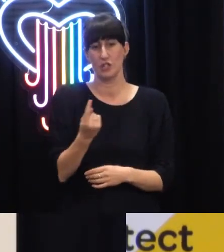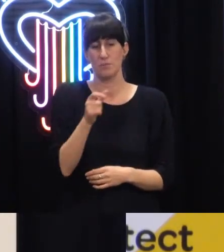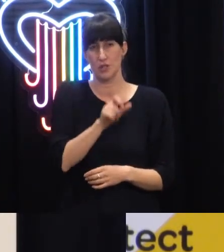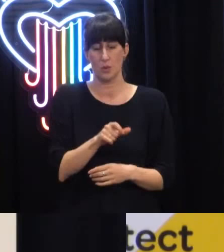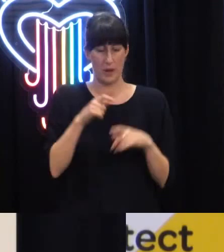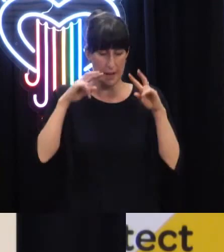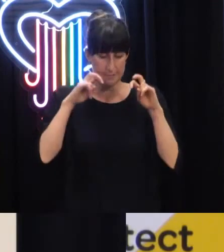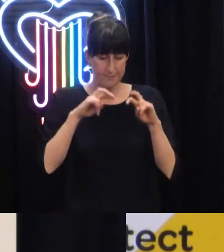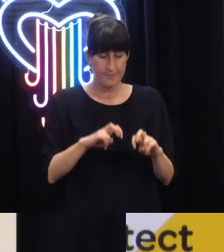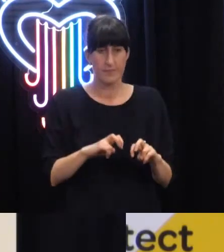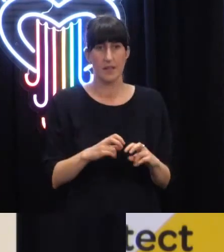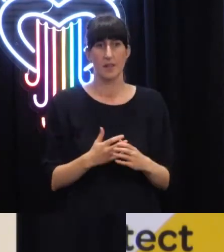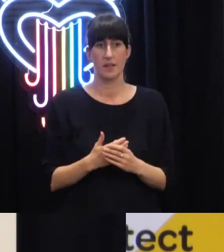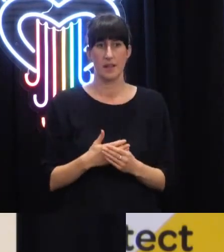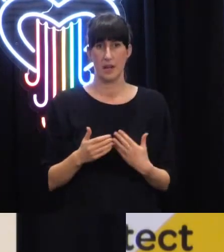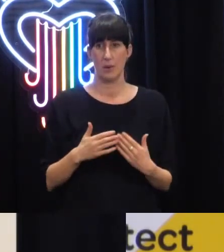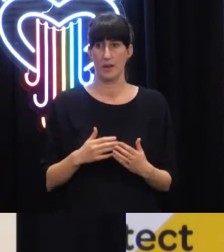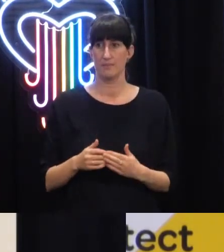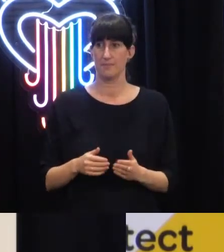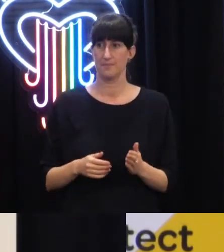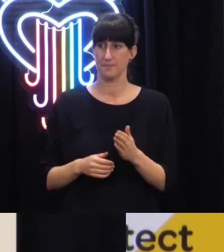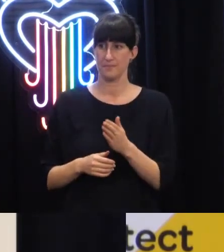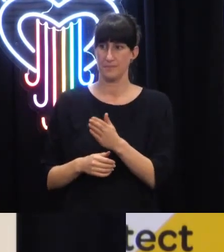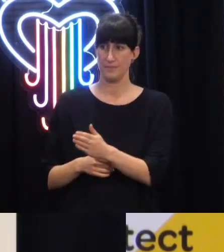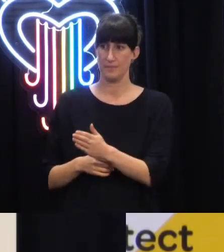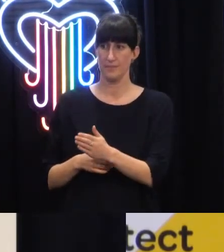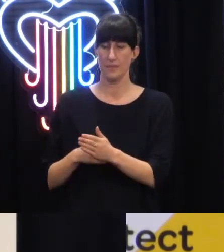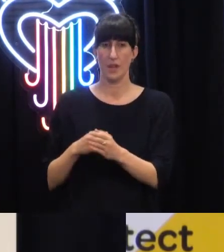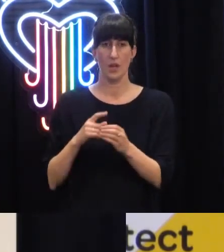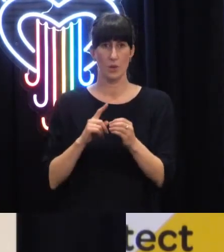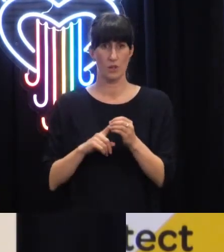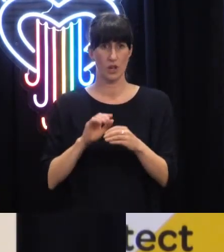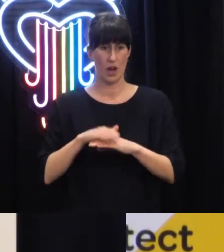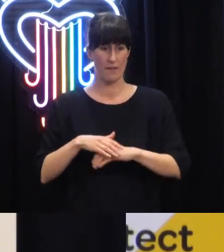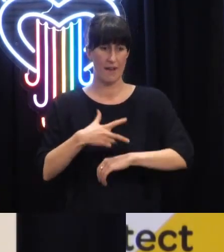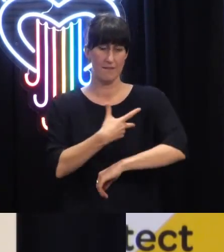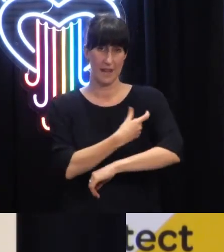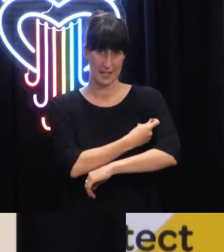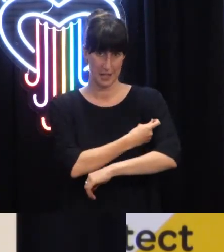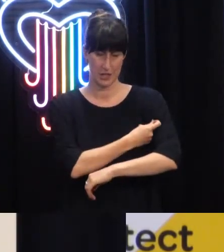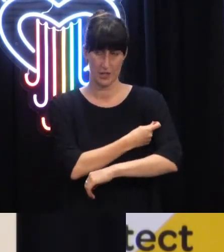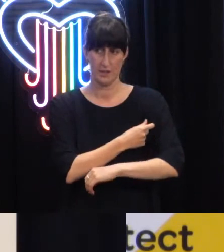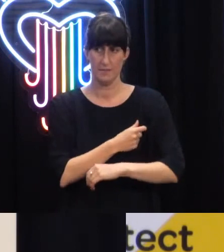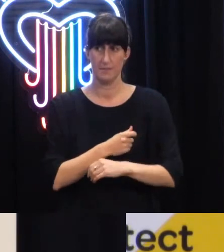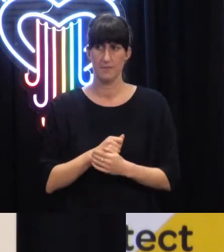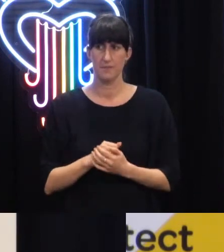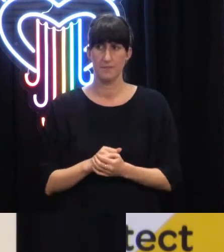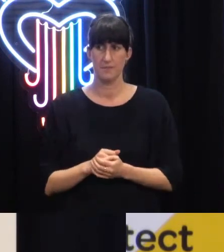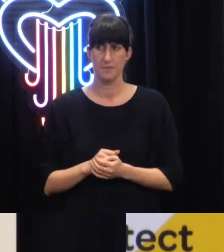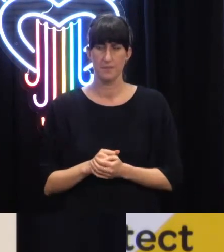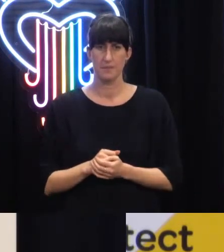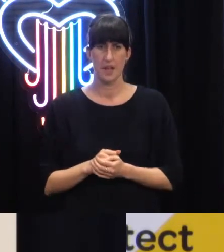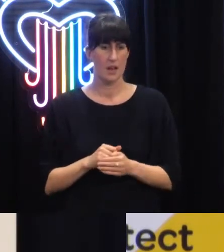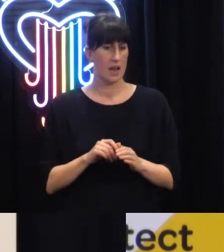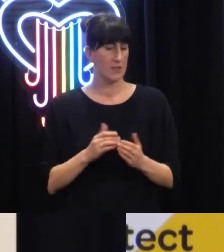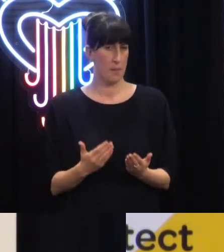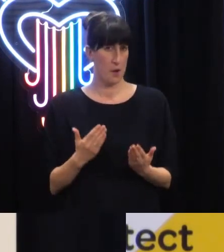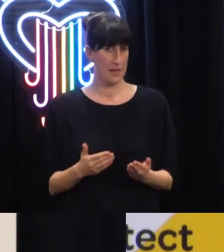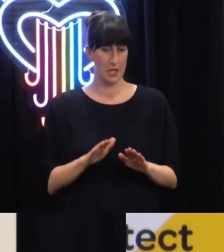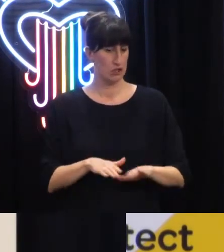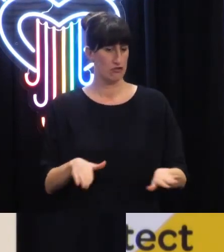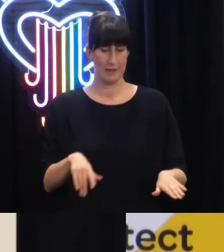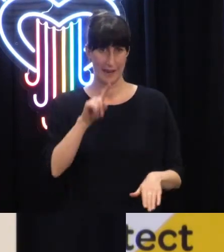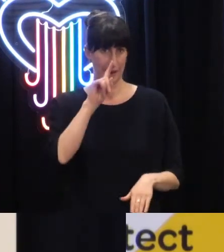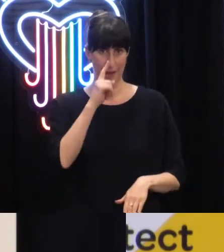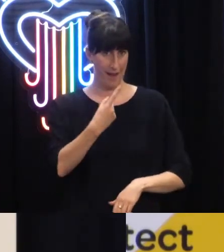I'm going to finish with Audrey. And just two questions on vaccination. So going back to children not being able to be vaccinated, is it your view